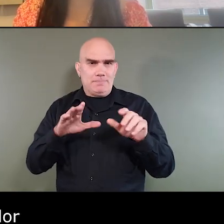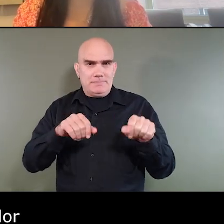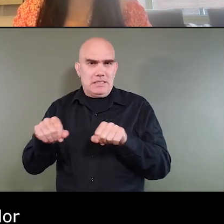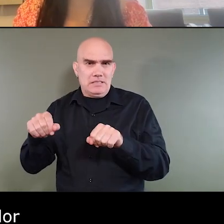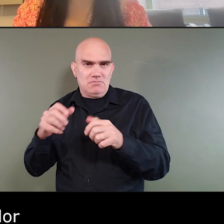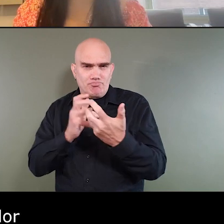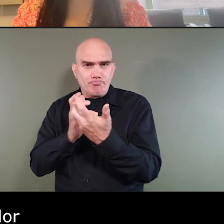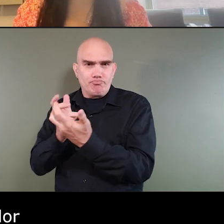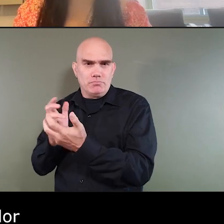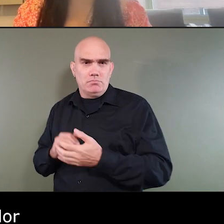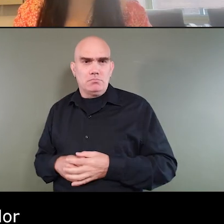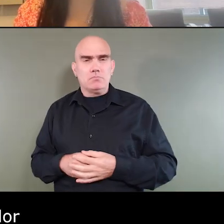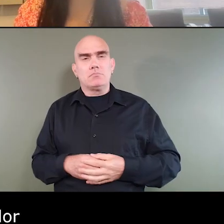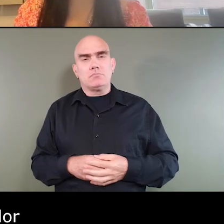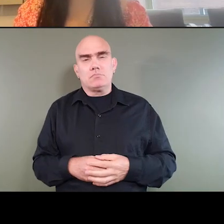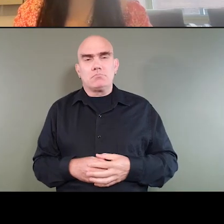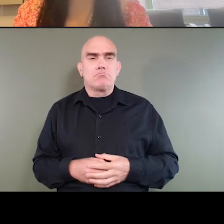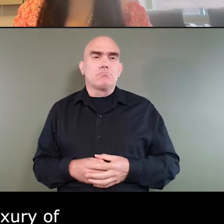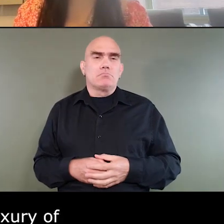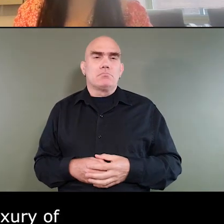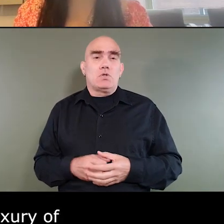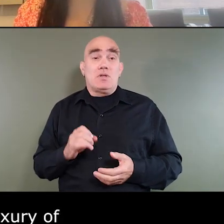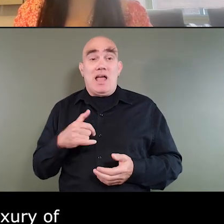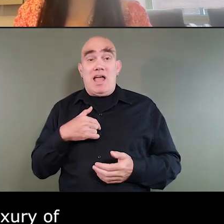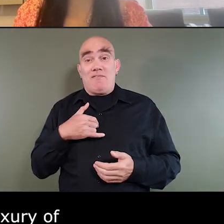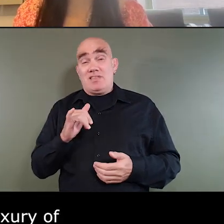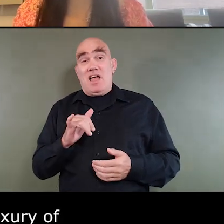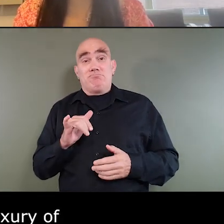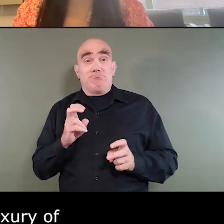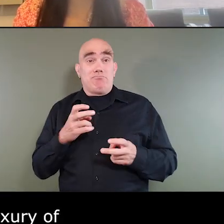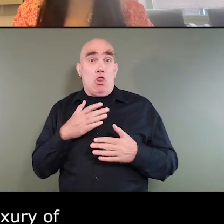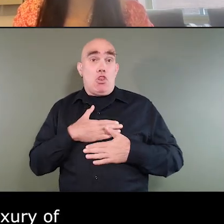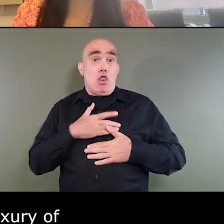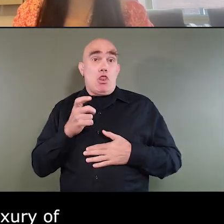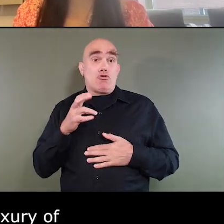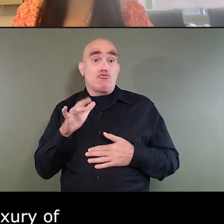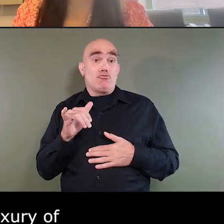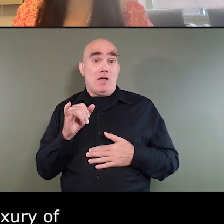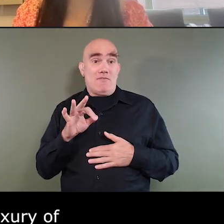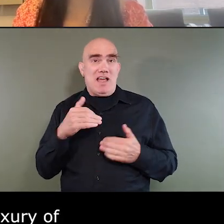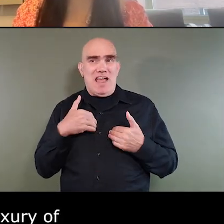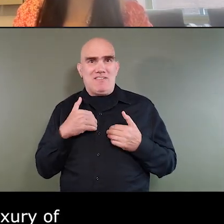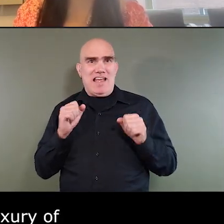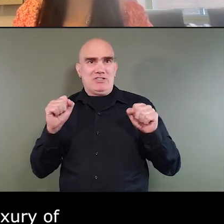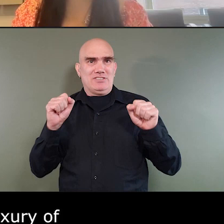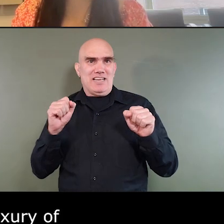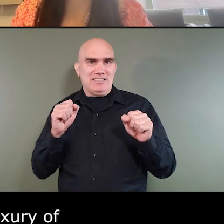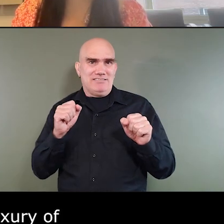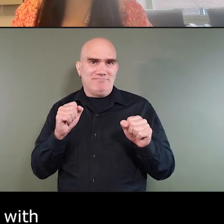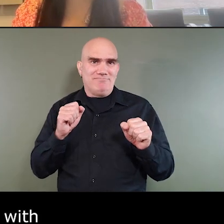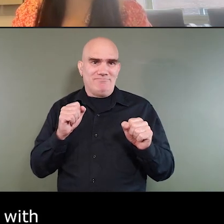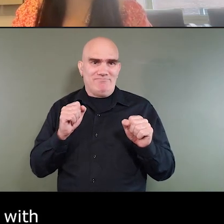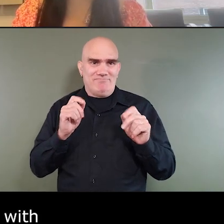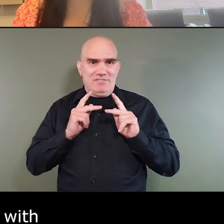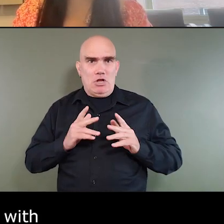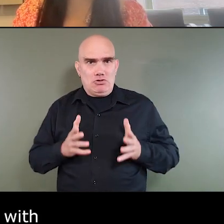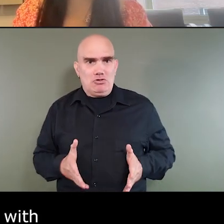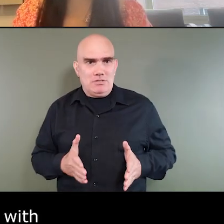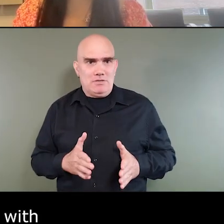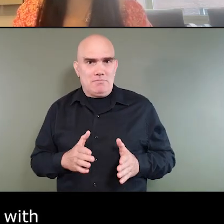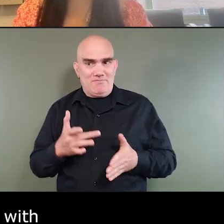exercise to their abilities. So I have that luxury of having exercise physiologists